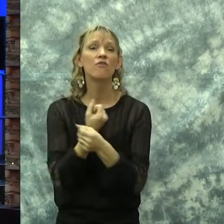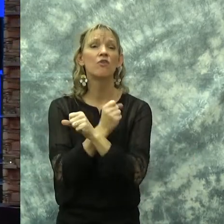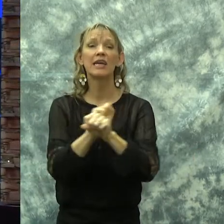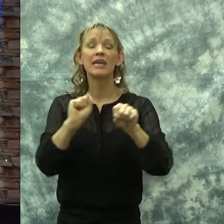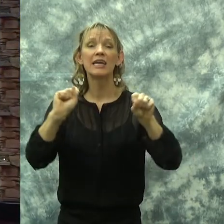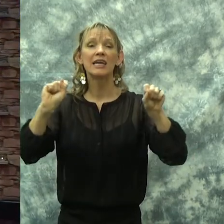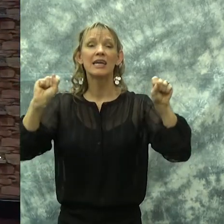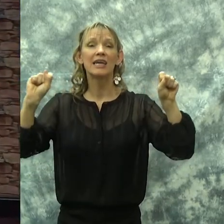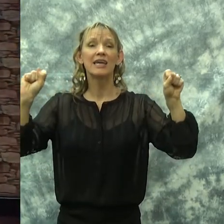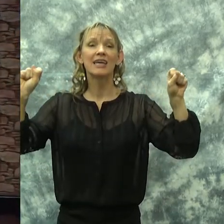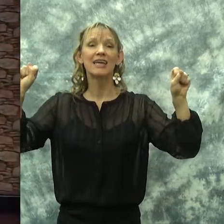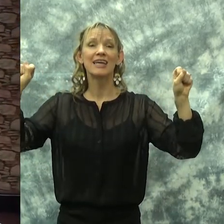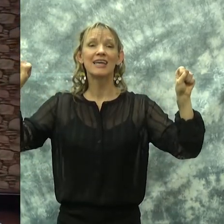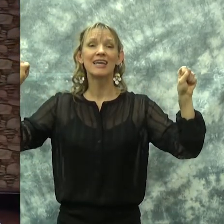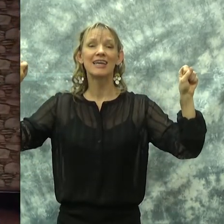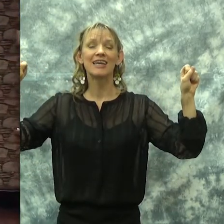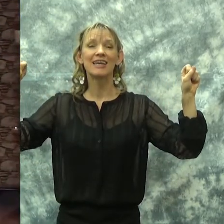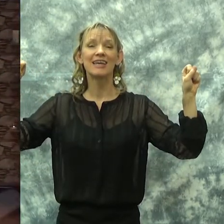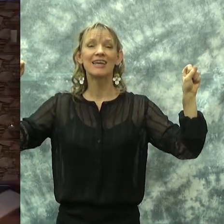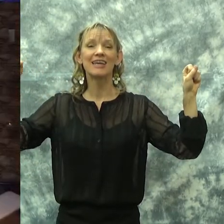Peaceful and free.